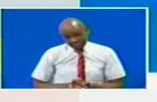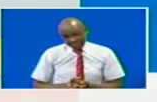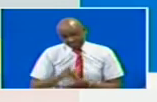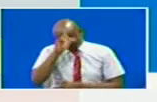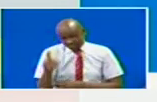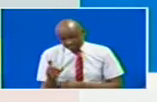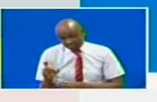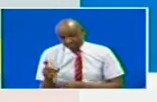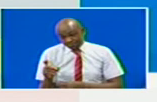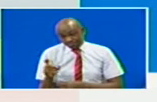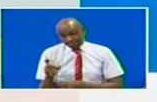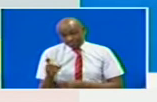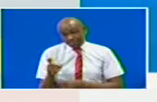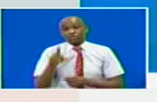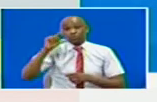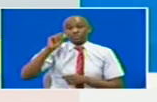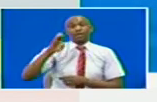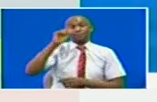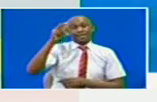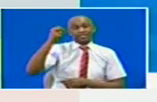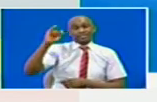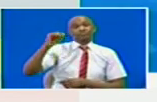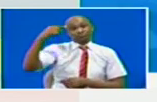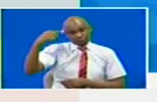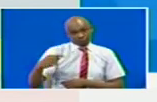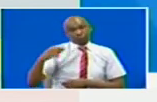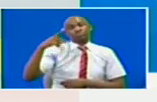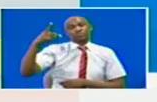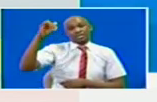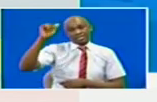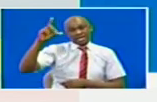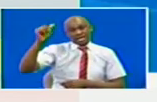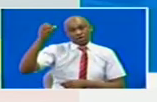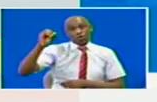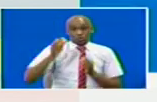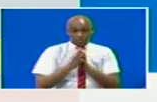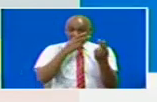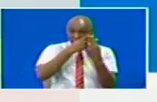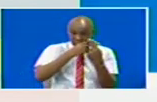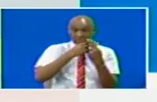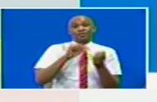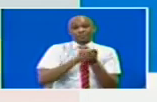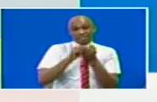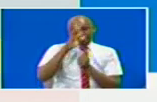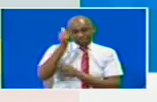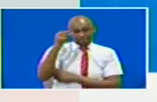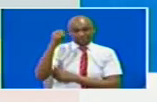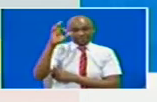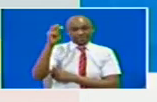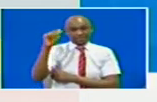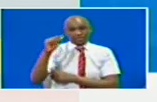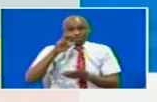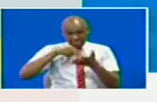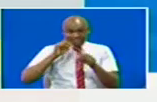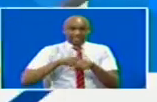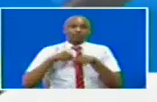in regards to this scandal? Tweet me at Betty M. Kialo, use the hashtag Friday Briefing, and then we'll be taking a look at your responses throughout the show this evening.